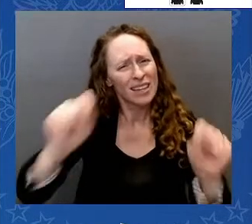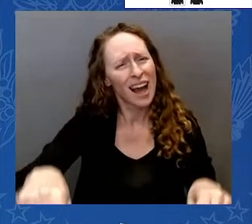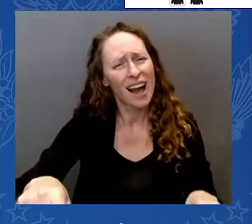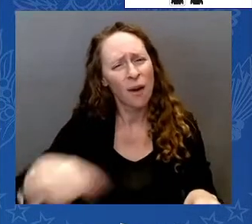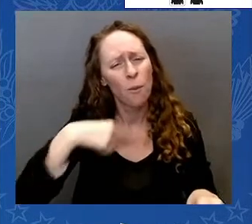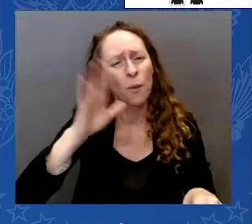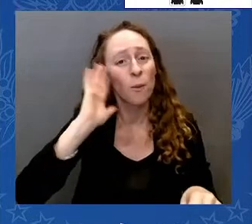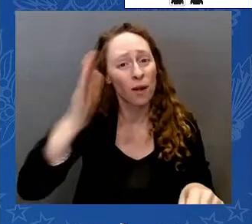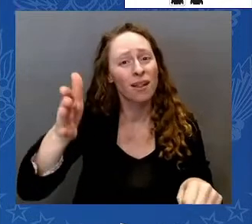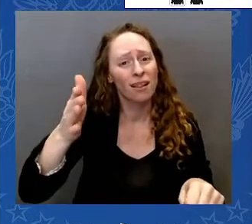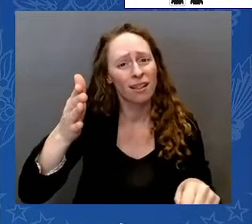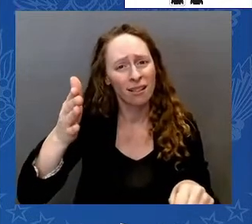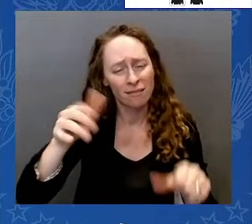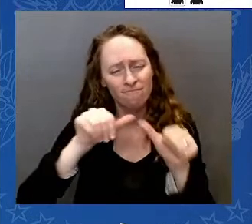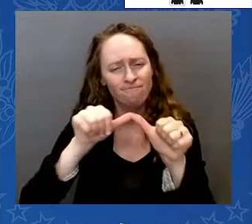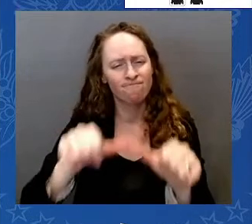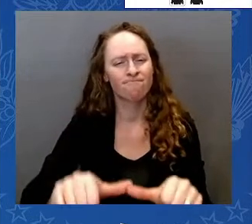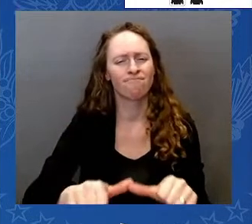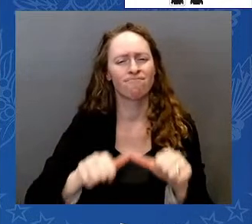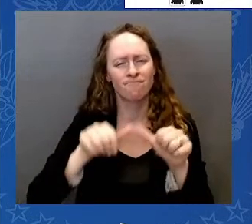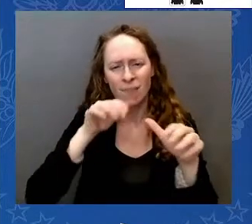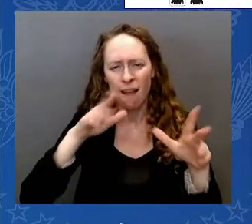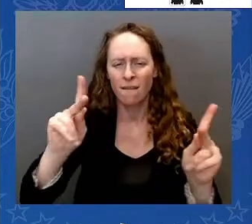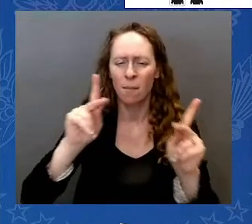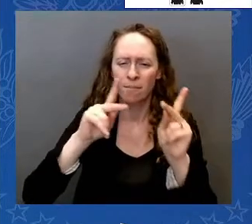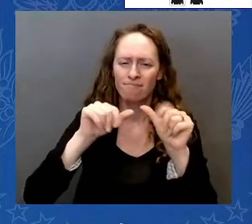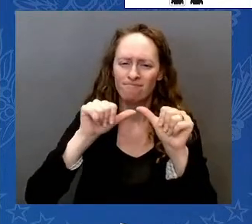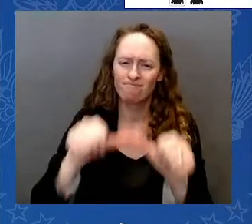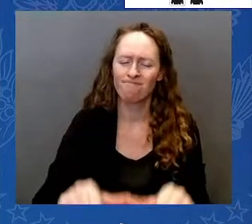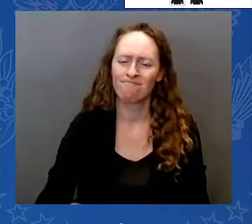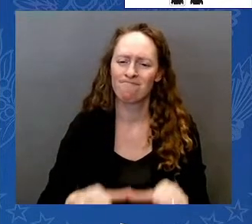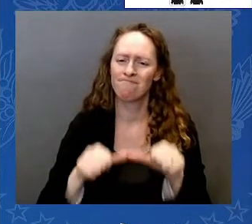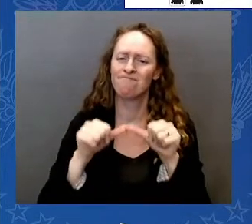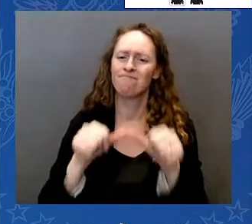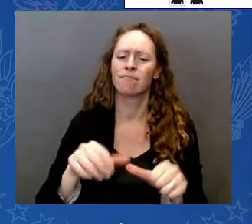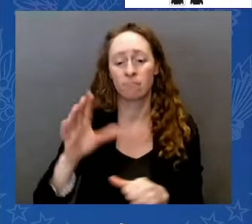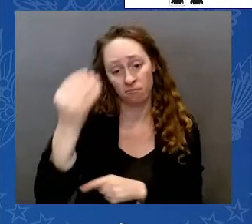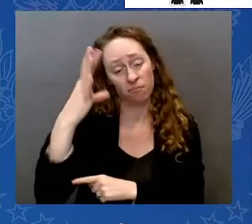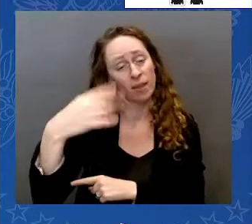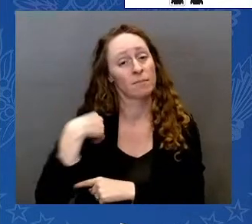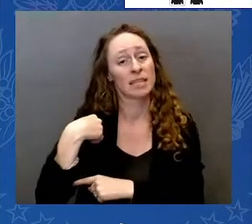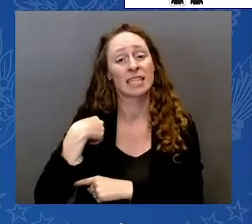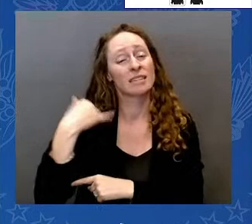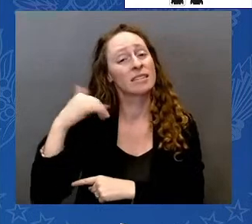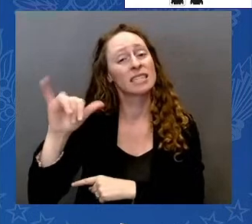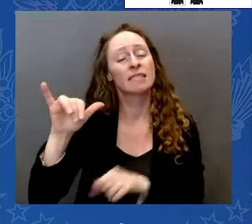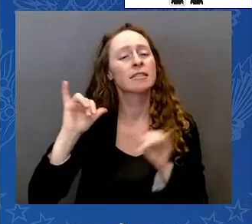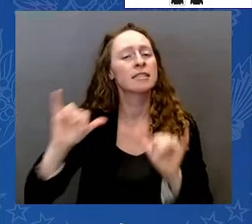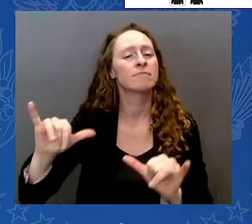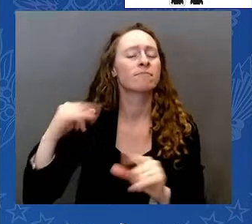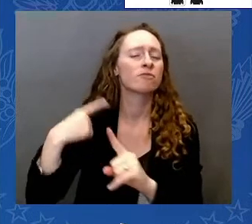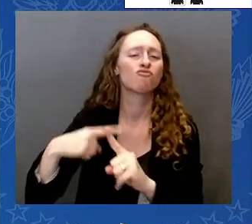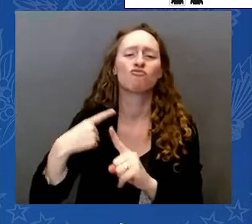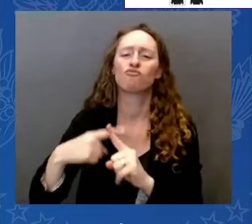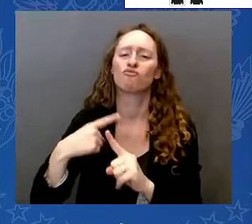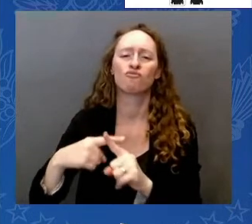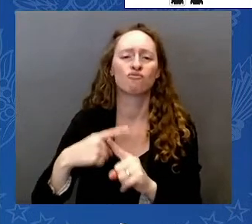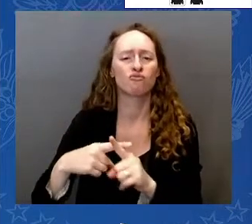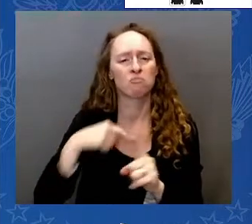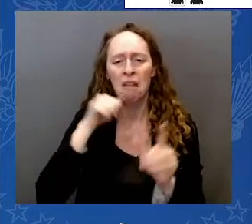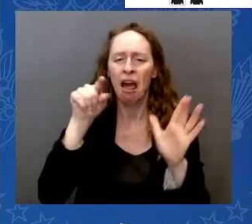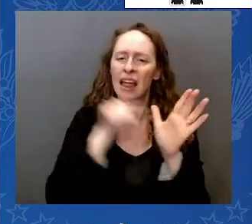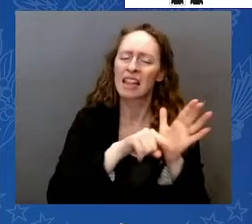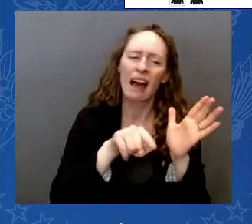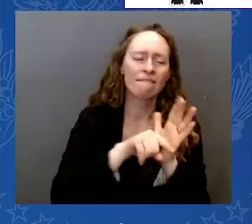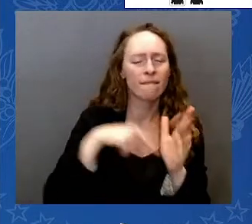never been more optimistic about America's prospects in my entire career, my word. I've never been more optimistic. Just remember